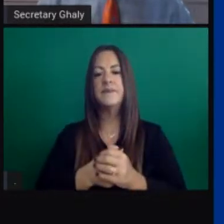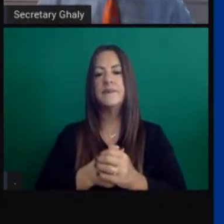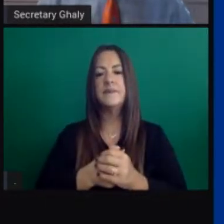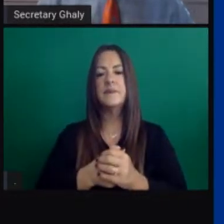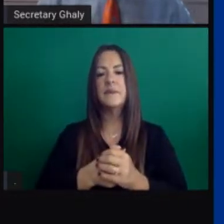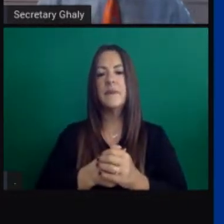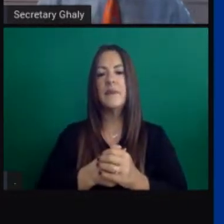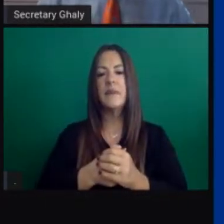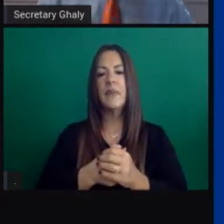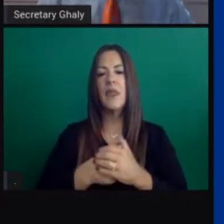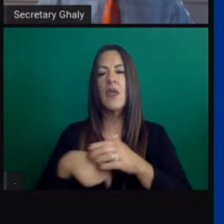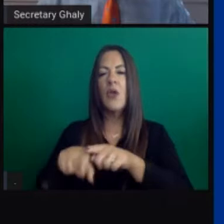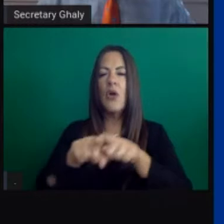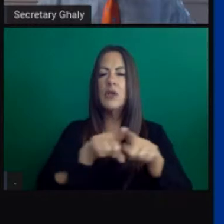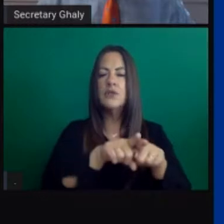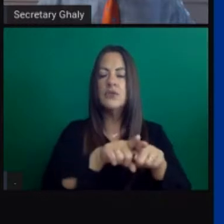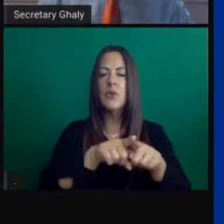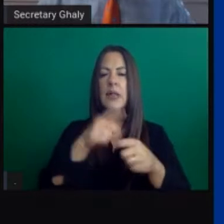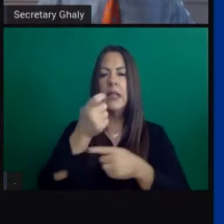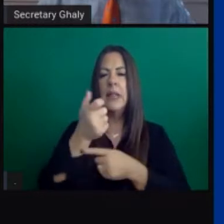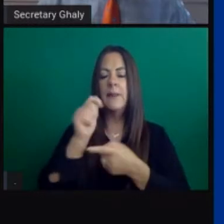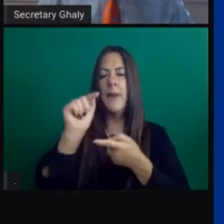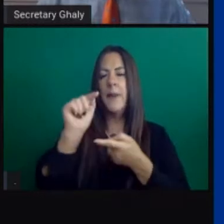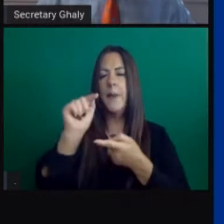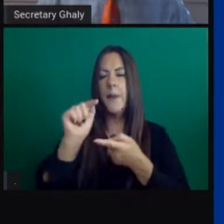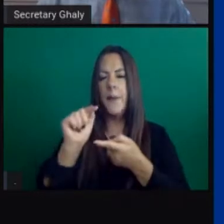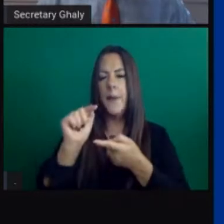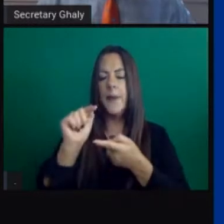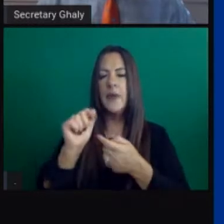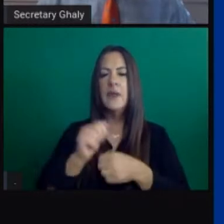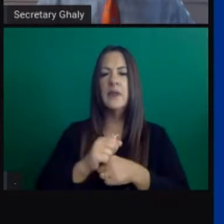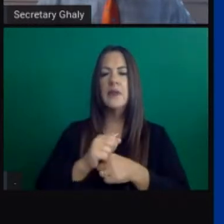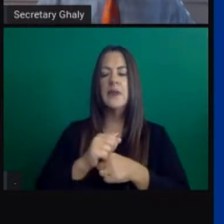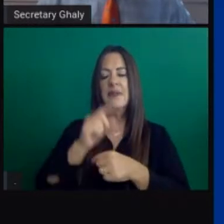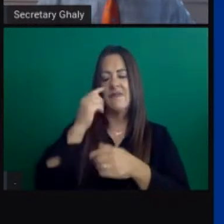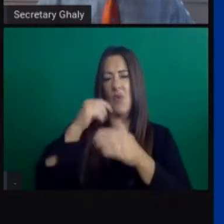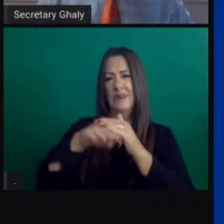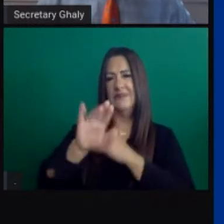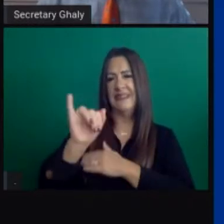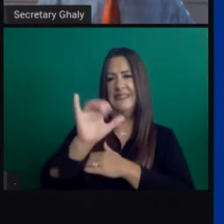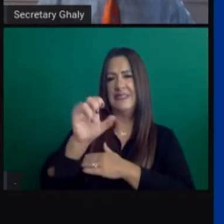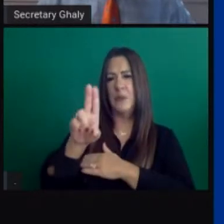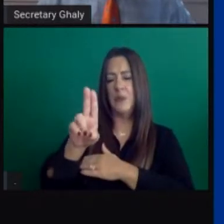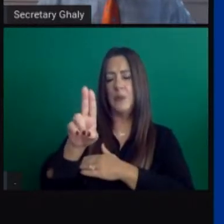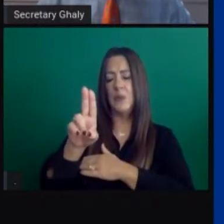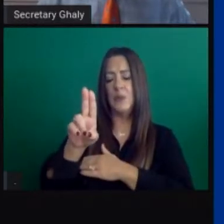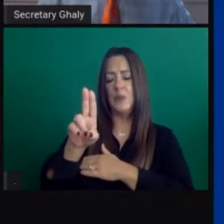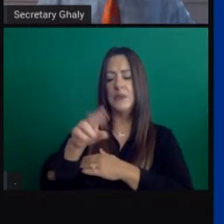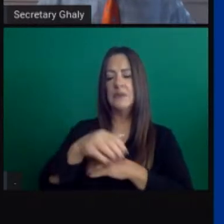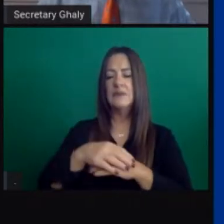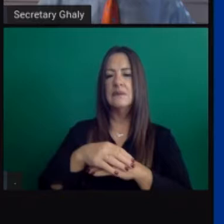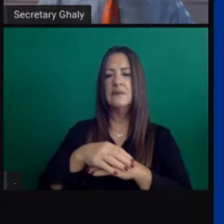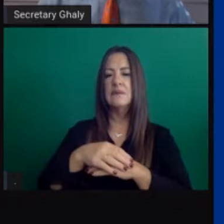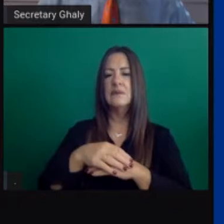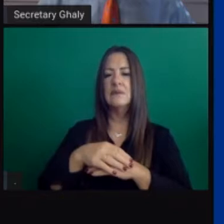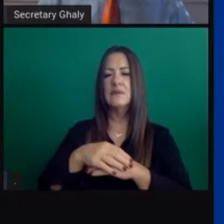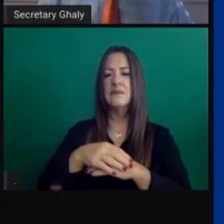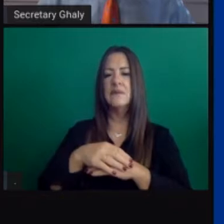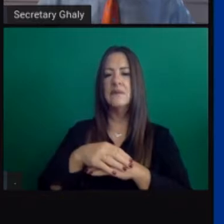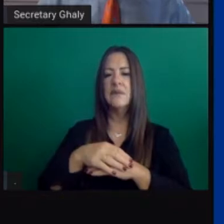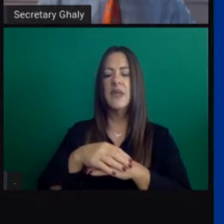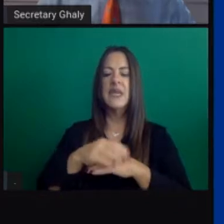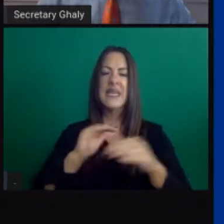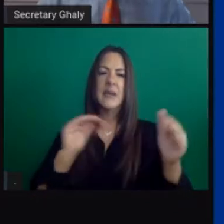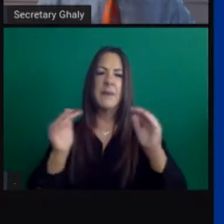see that it's a slightly lower decrease in ICU hospitalizations versus our total